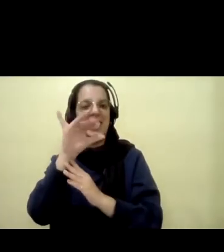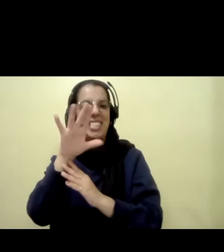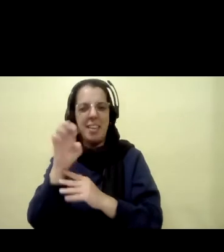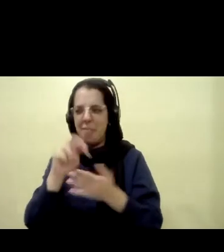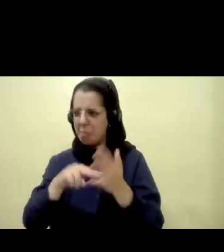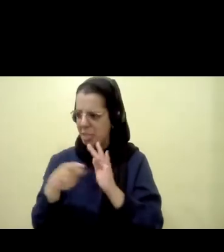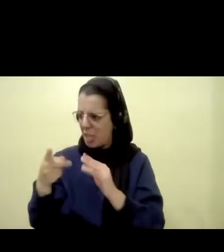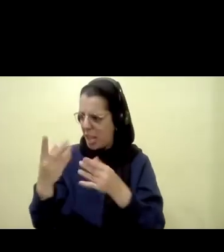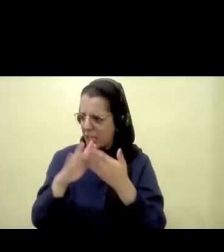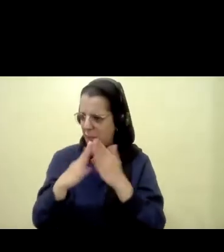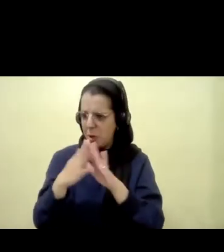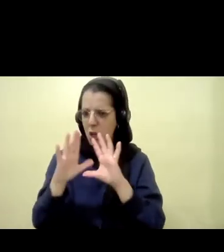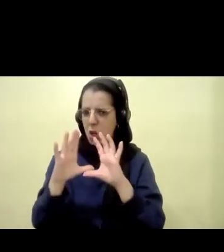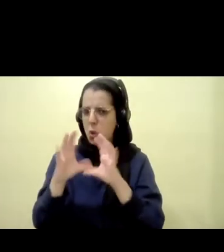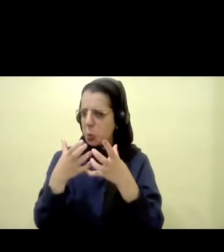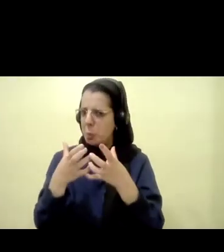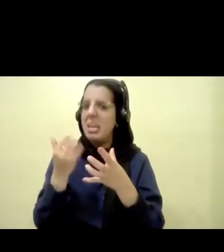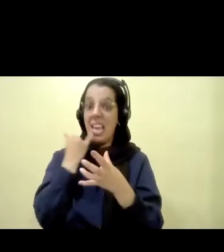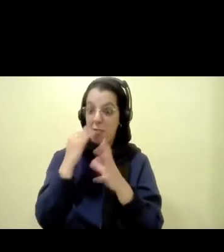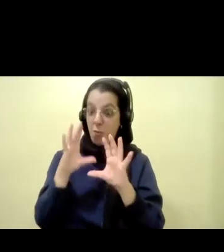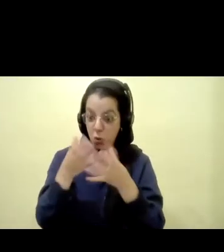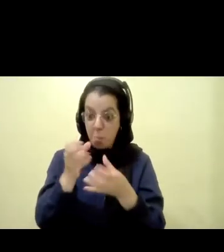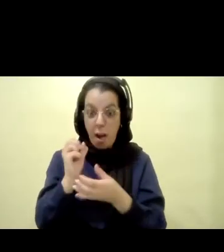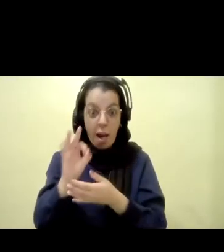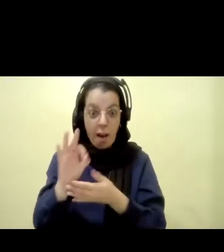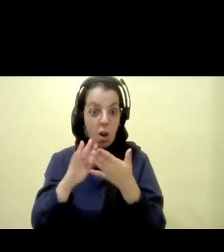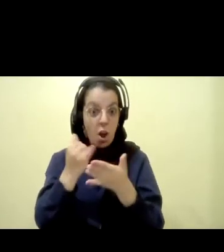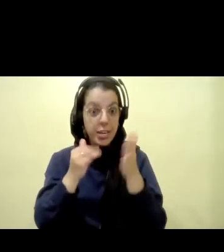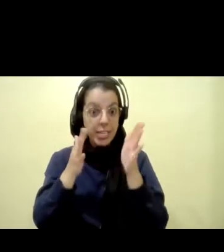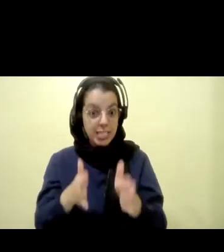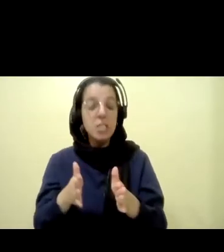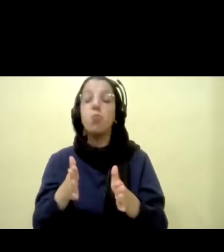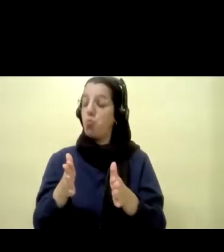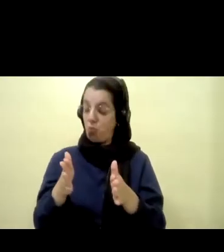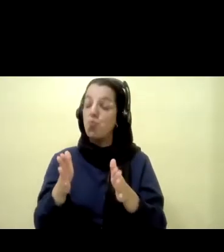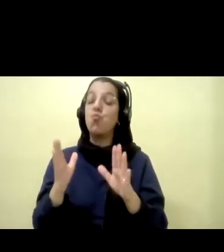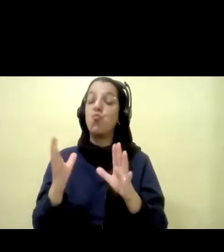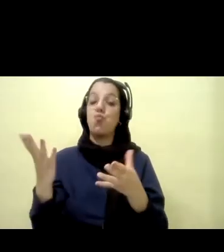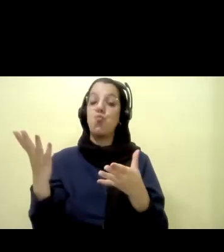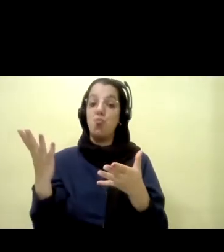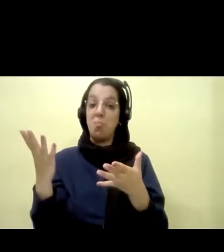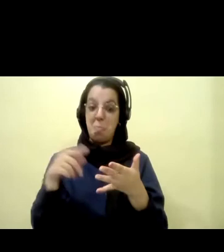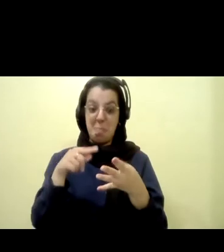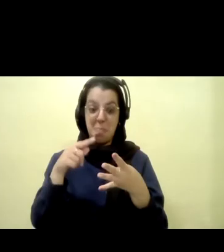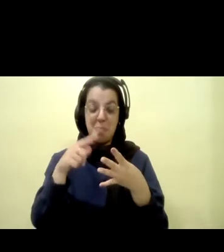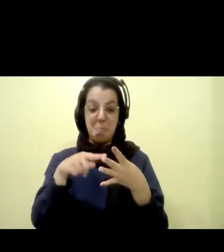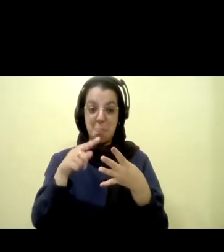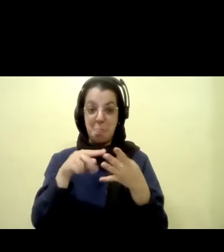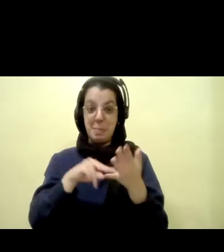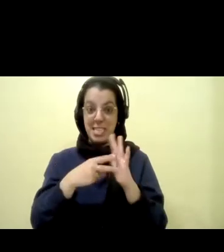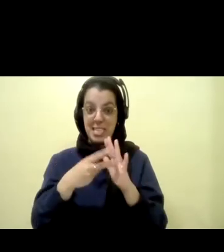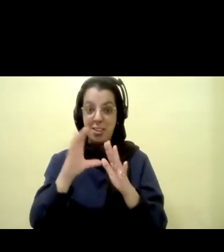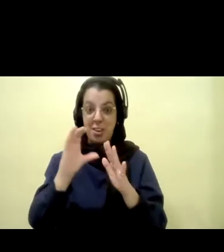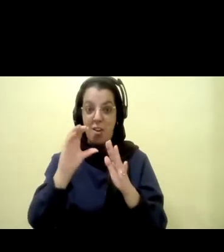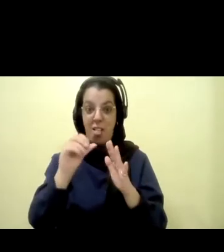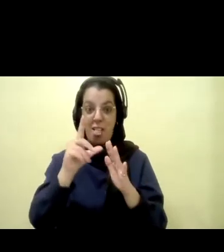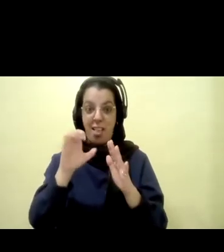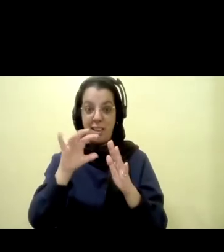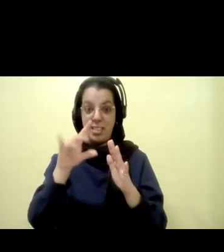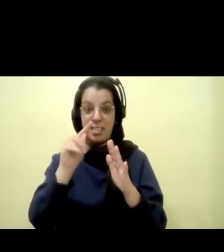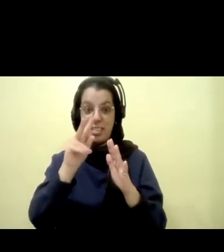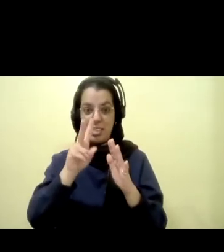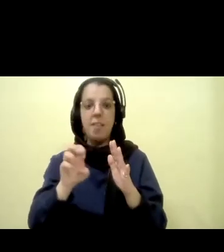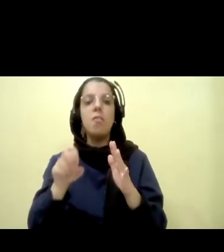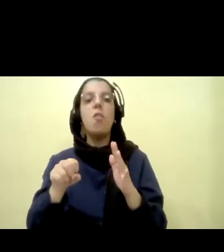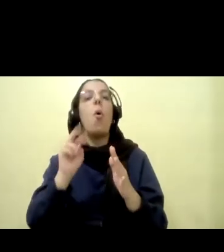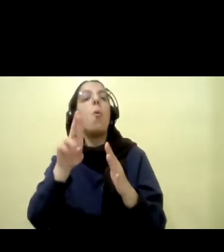that community group is a group of artists, certainly you could apply as an artist collective. Excuse me. You can also apply as an